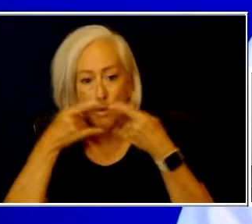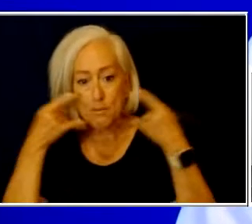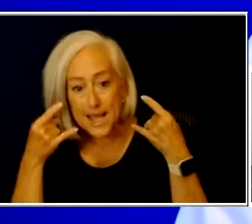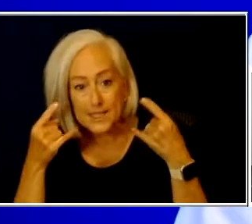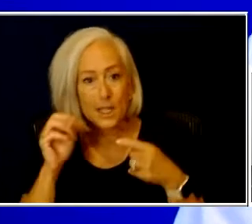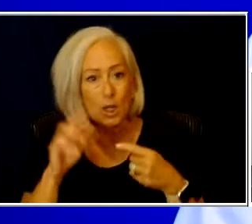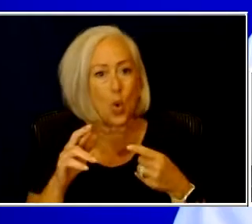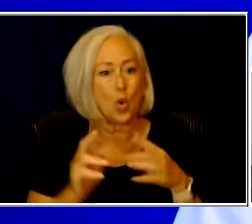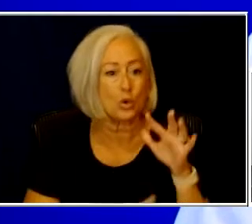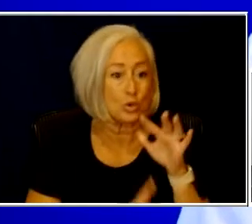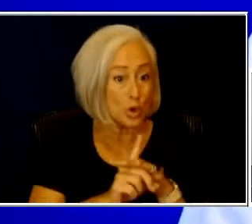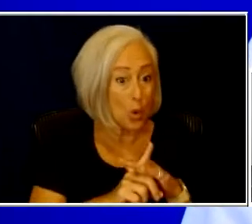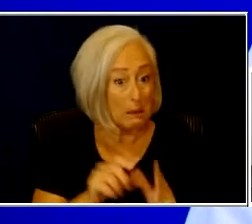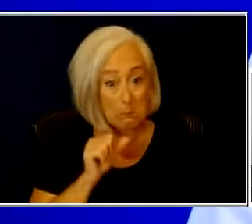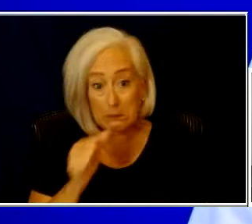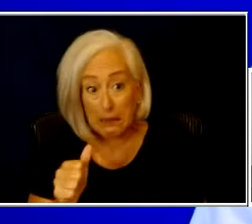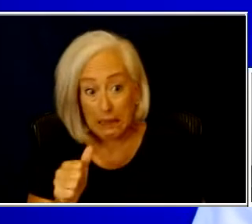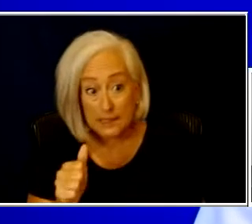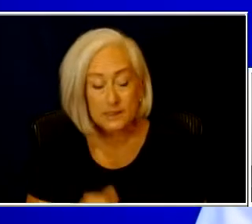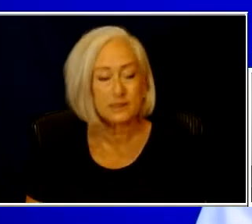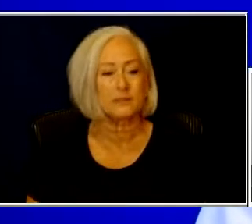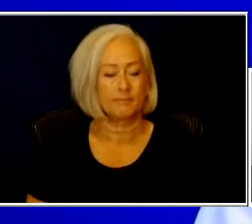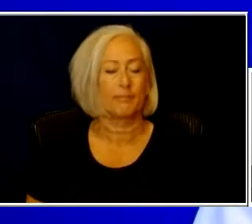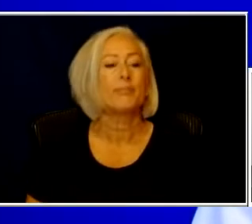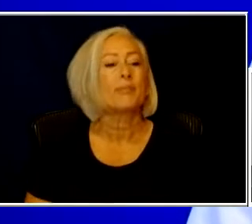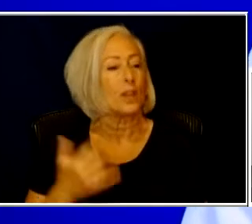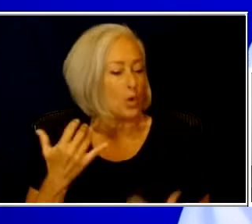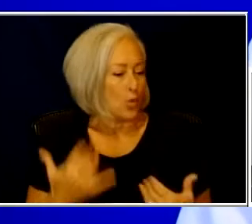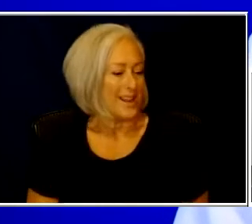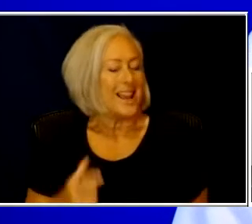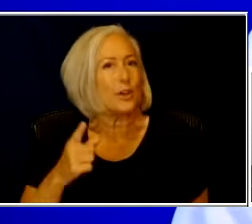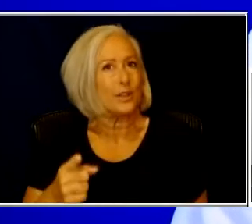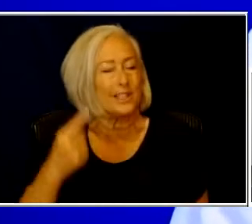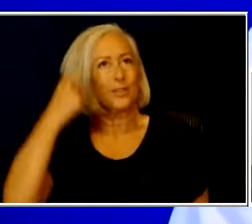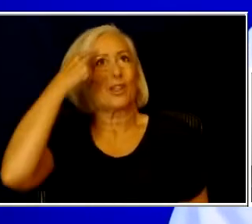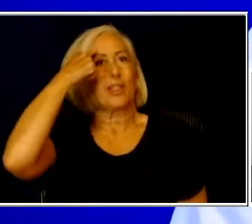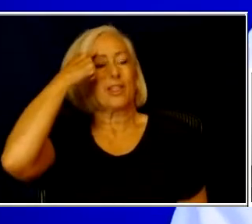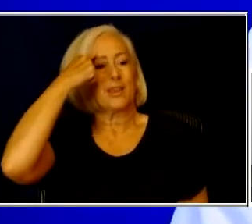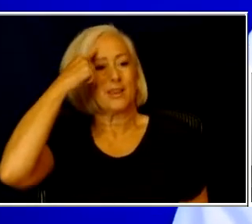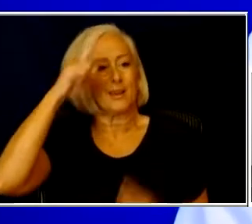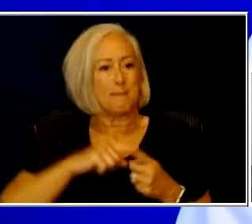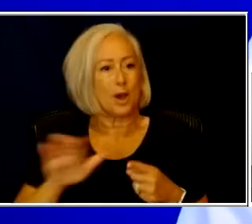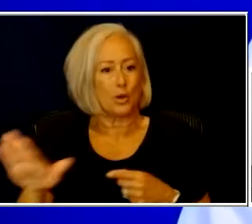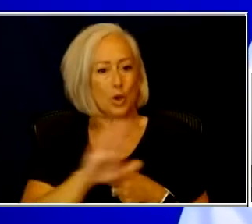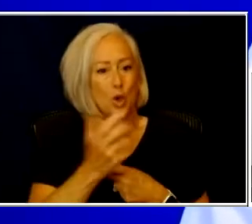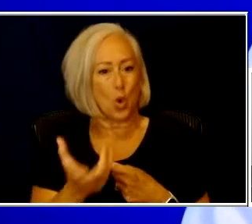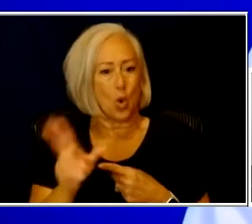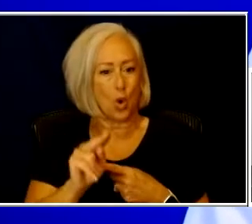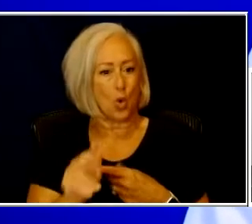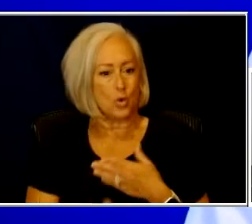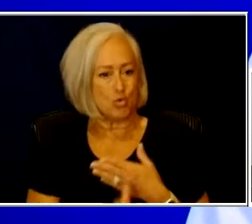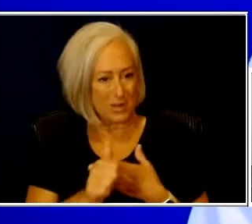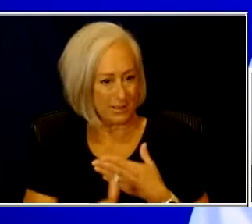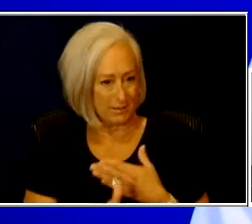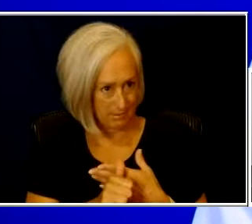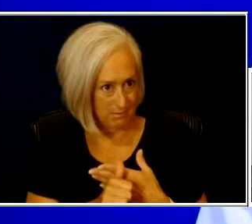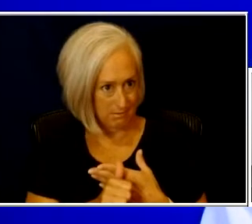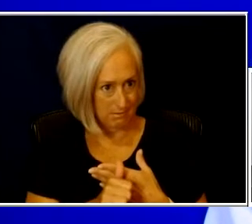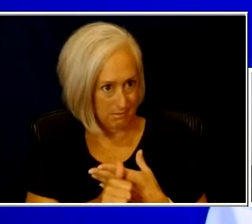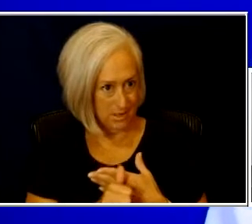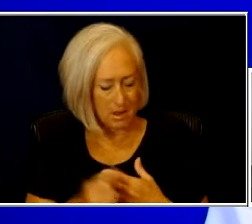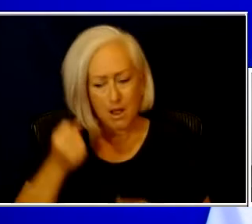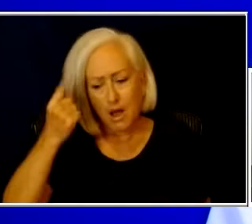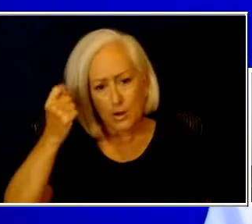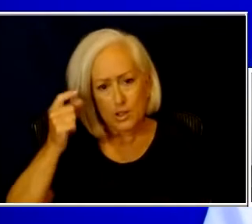Yeah, I mean, again, I think at this point in time, you really have to take your own risk into account and understand the risk that you are going